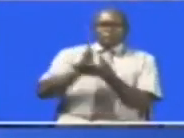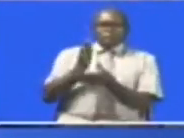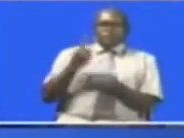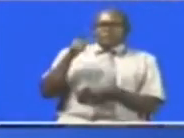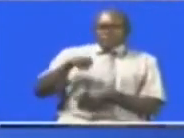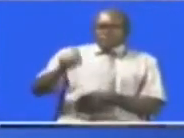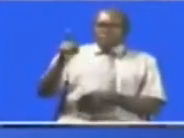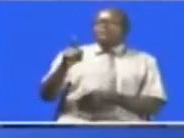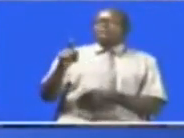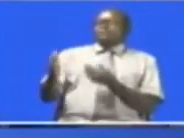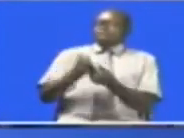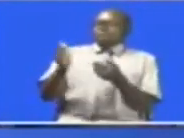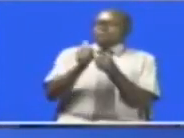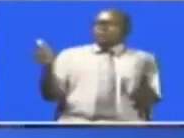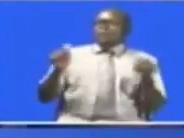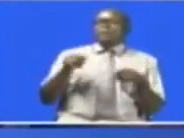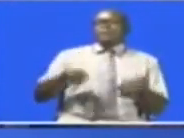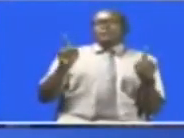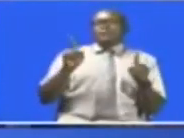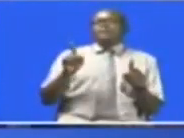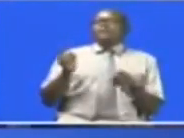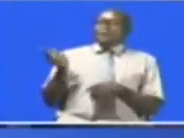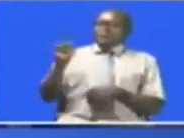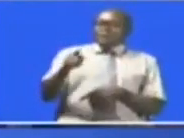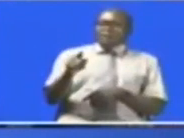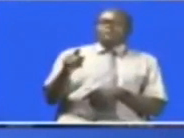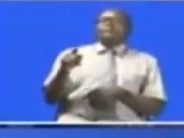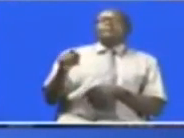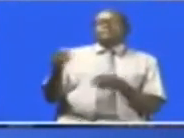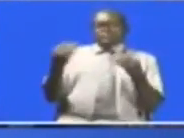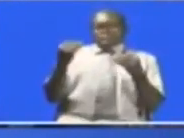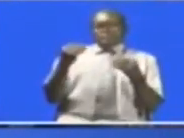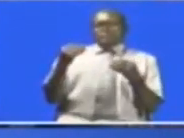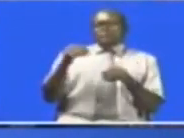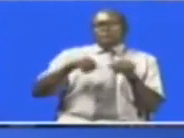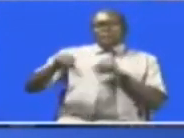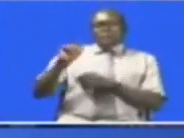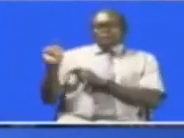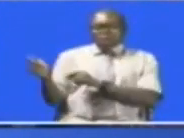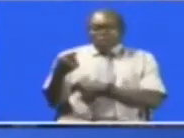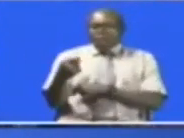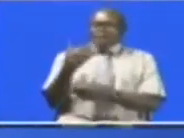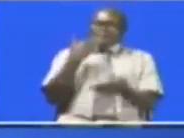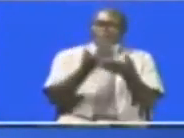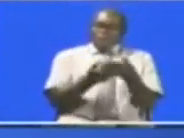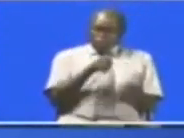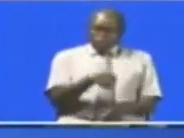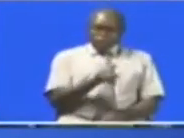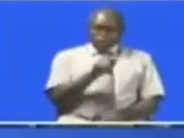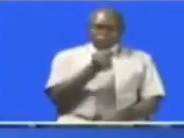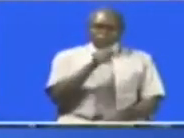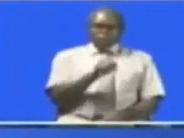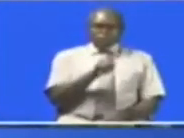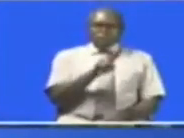you. And I can see you're definitely taking care of yourself. Still an athlete, I'll come for a couple of golf lessons. Thank you. All right, That was Moses